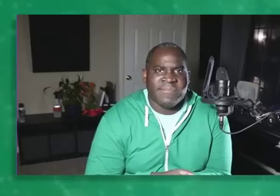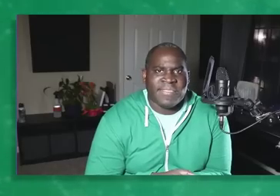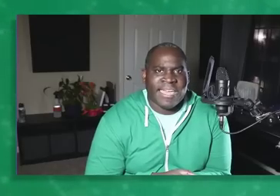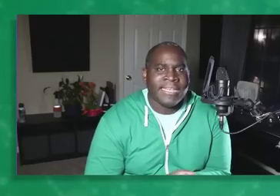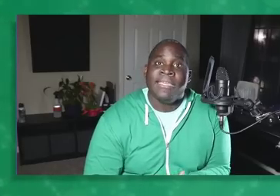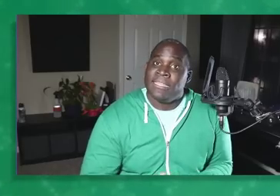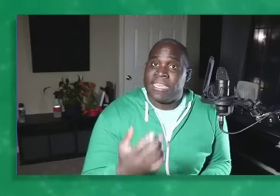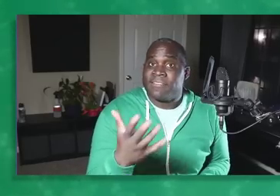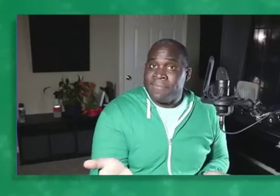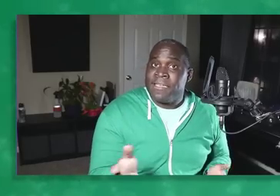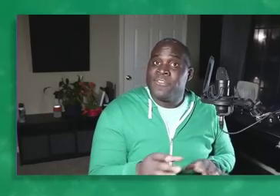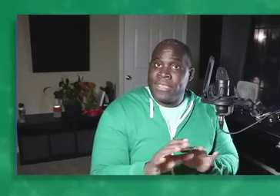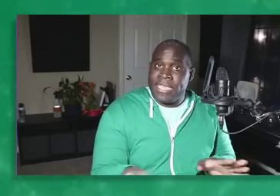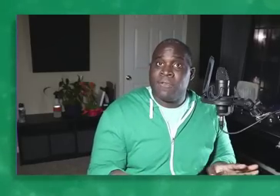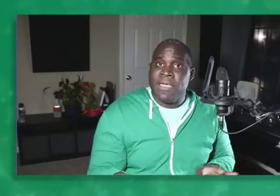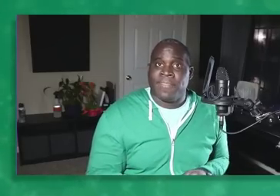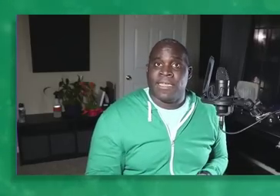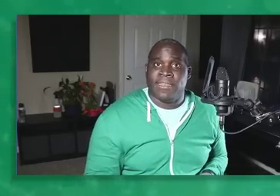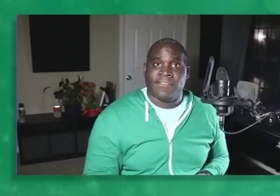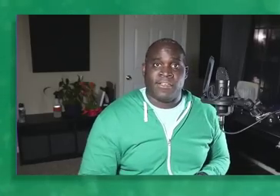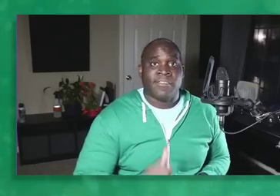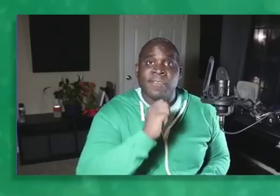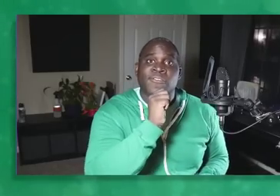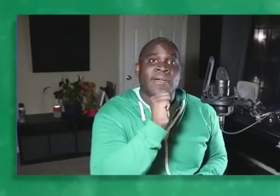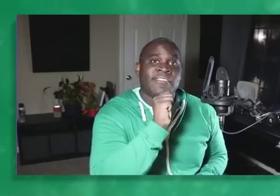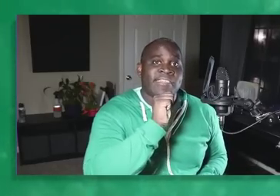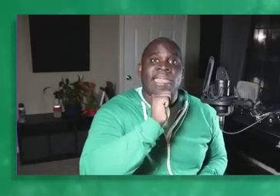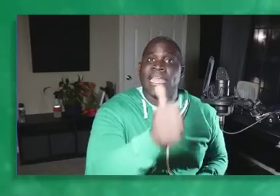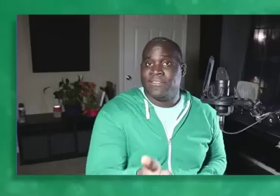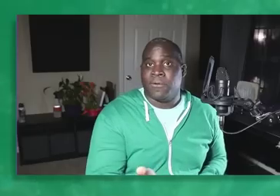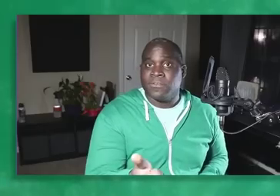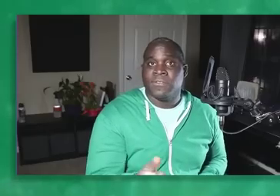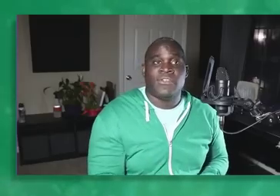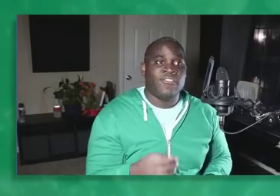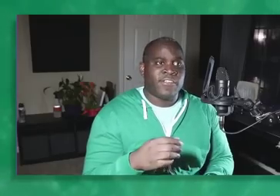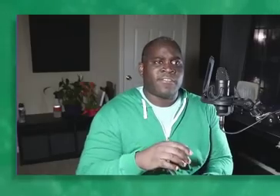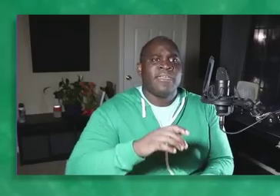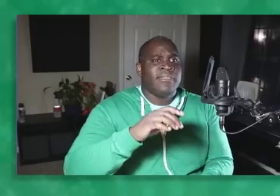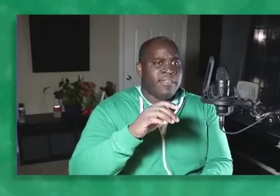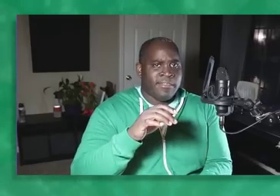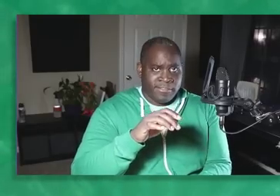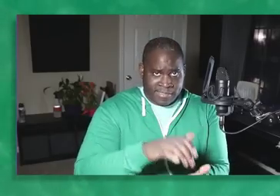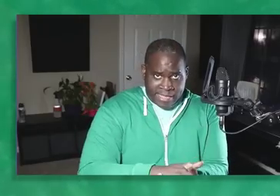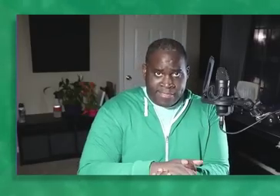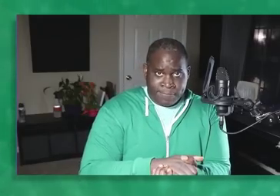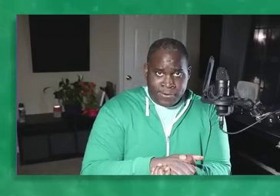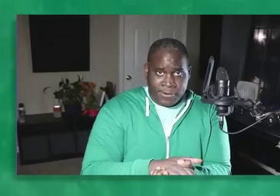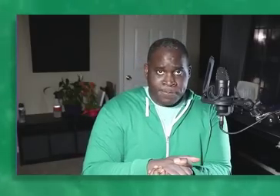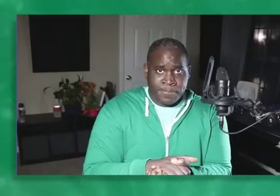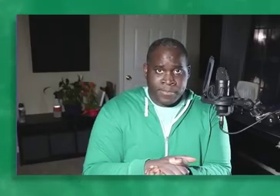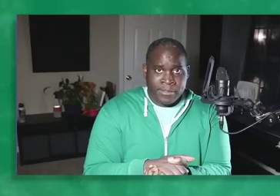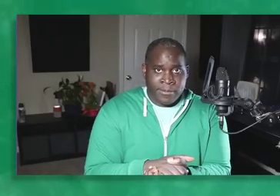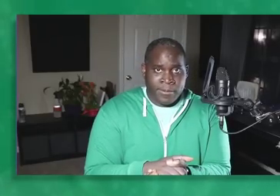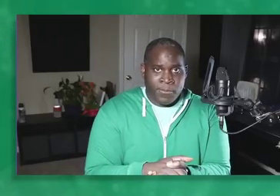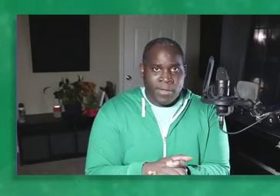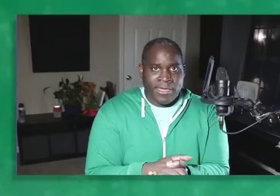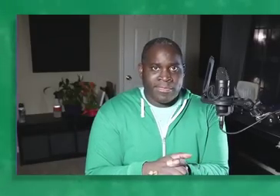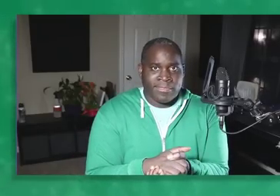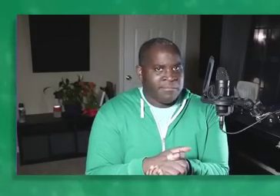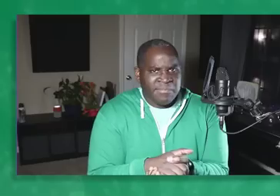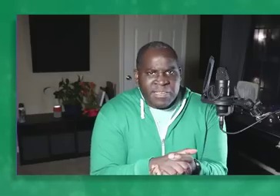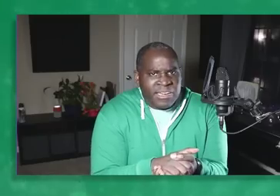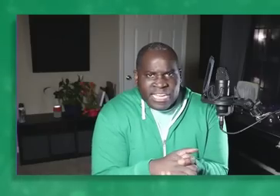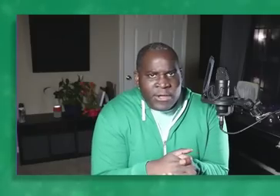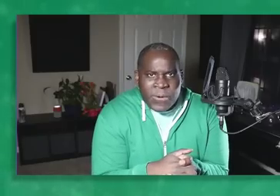don't believe in that." Like sometimes you can get away with that in ASL. Sometimes you don't have to say "I don't." You can just say the verb